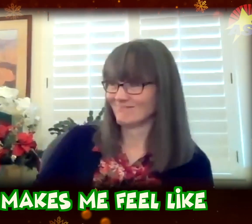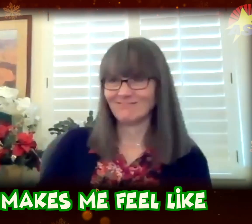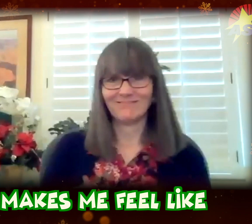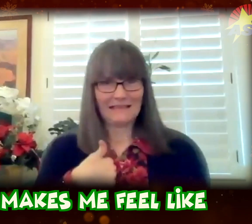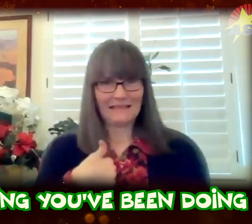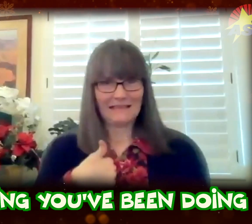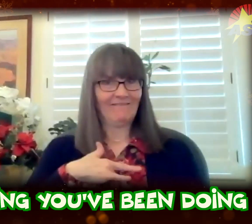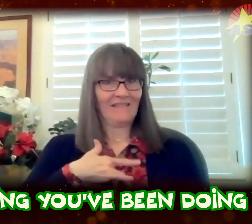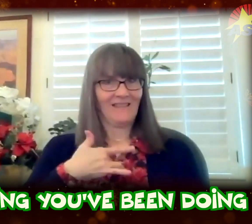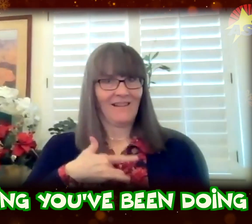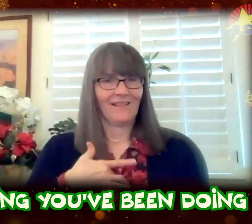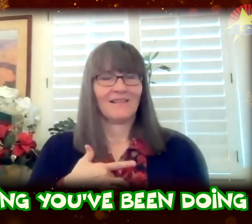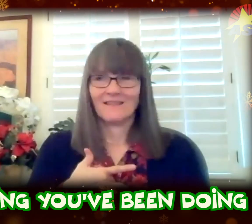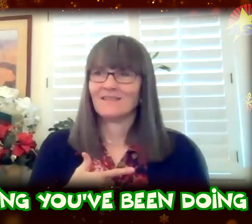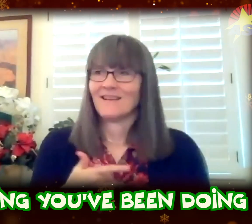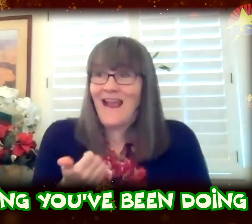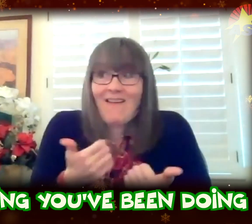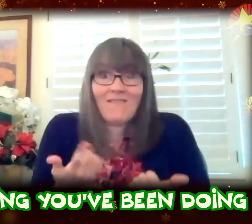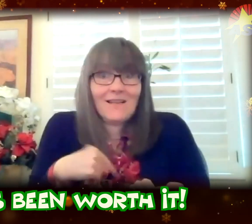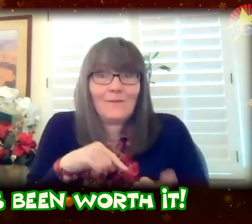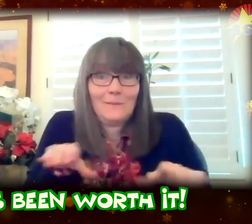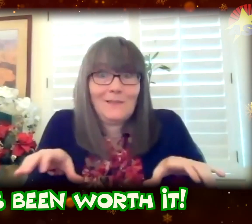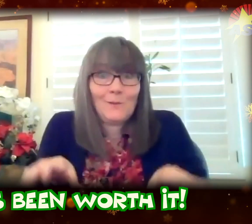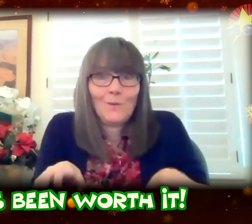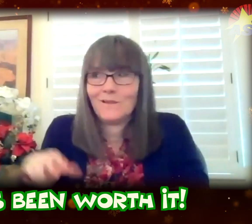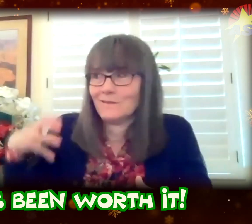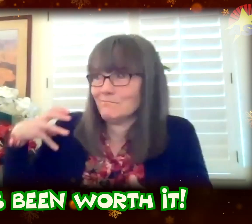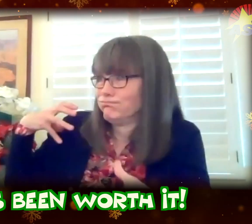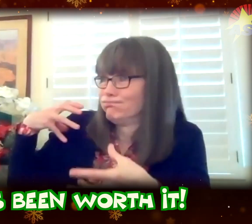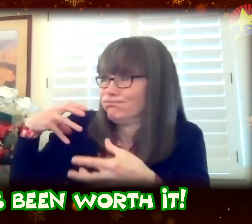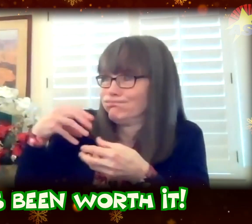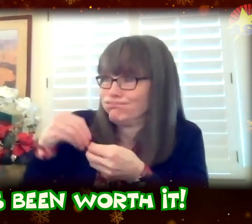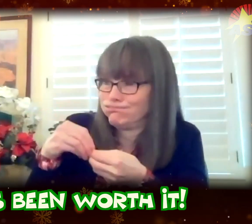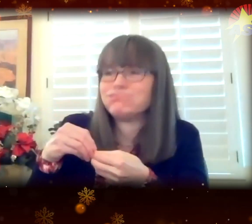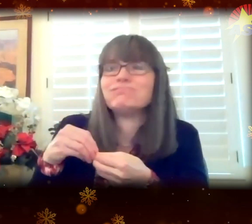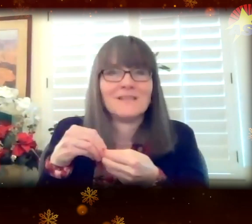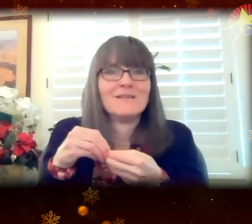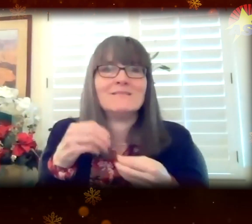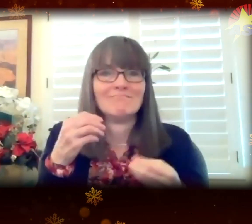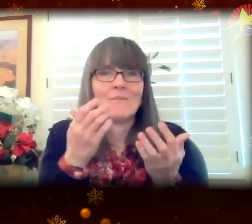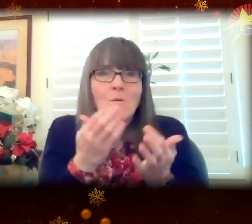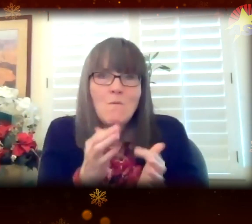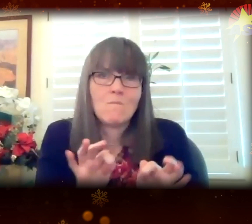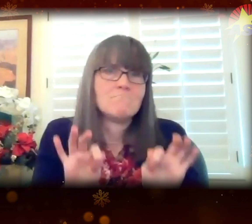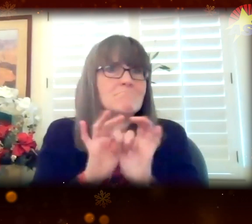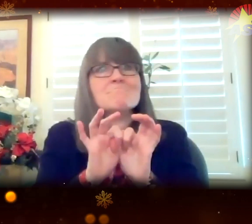That makes you feel like everything you've been doing has been worth it.